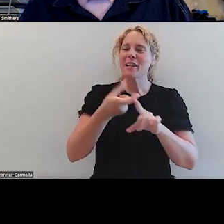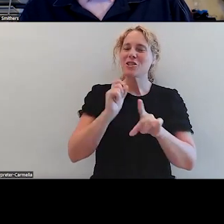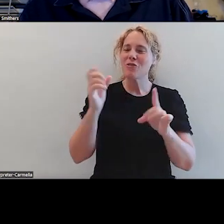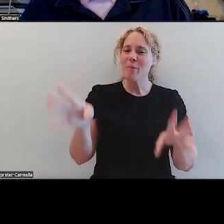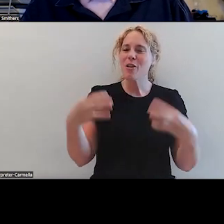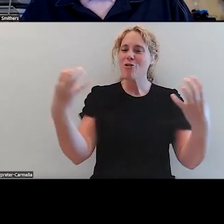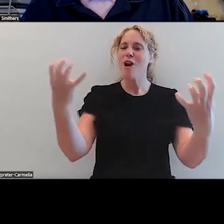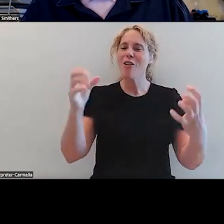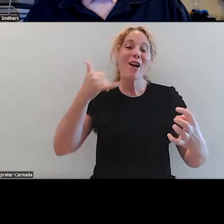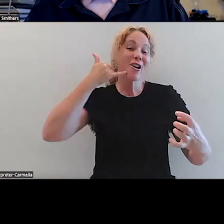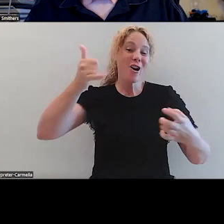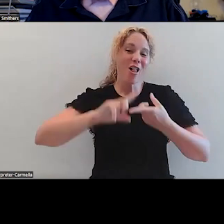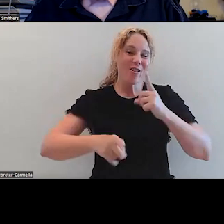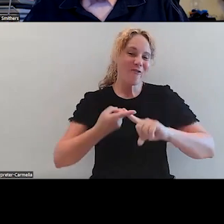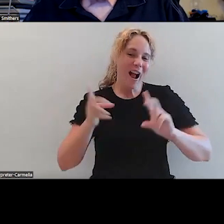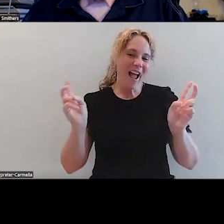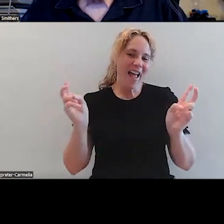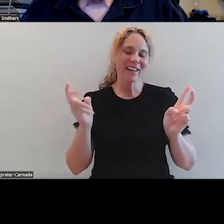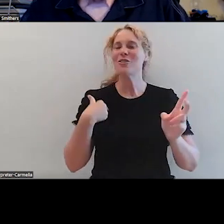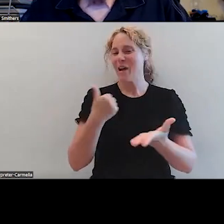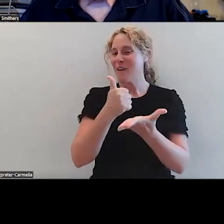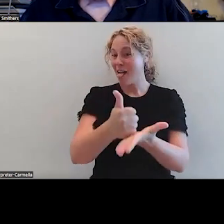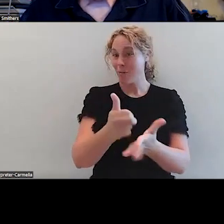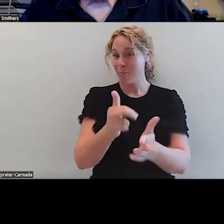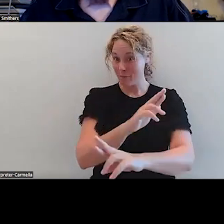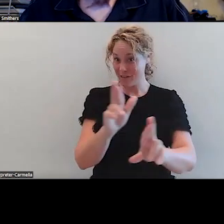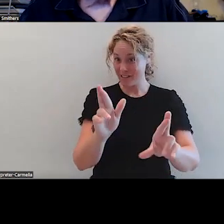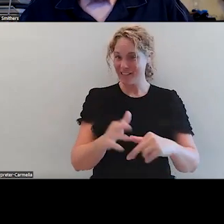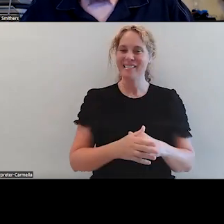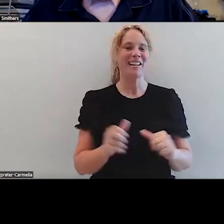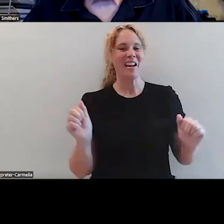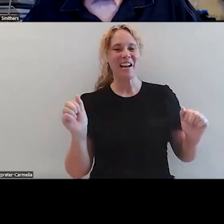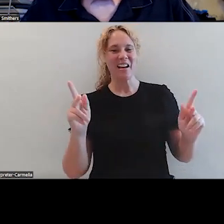can phone a friend. So you have help here. Okay.